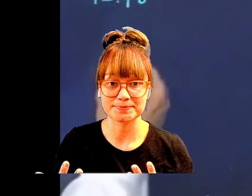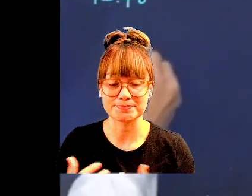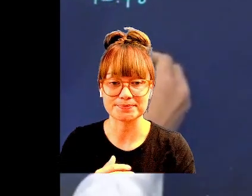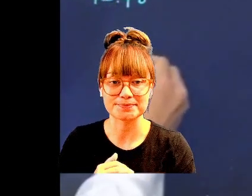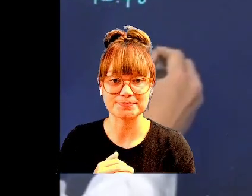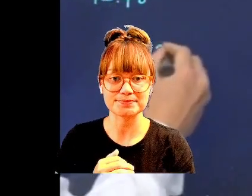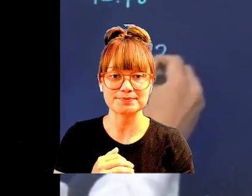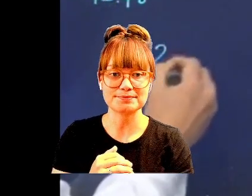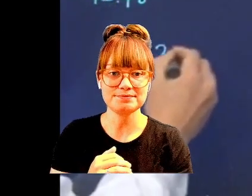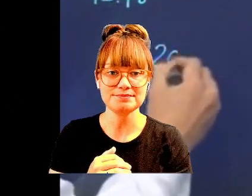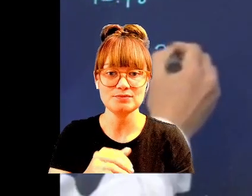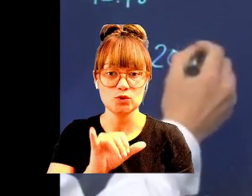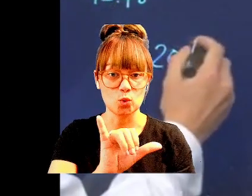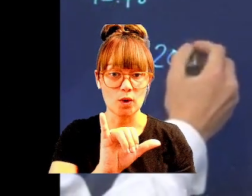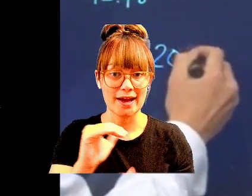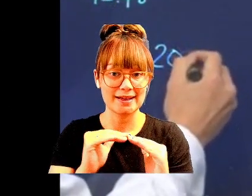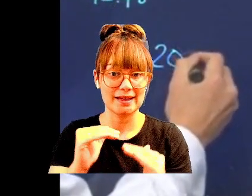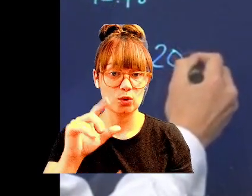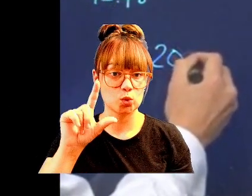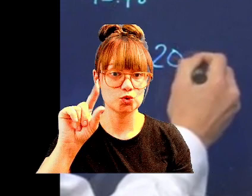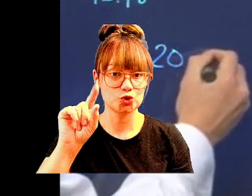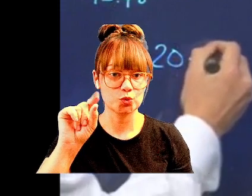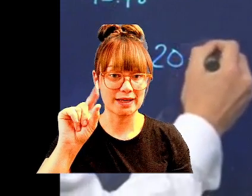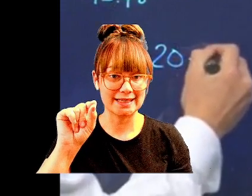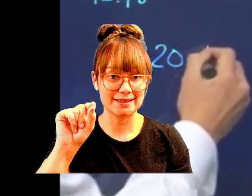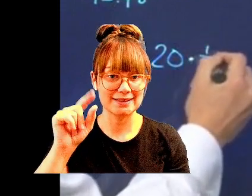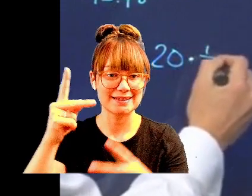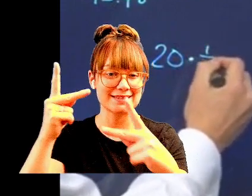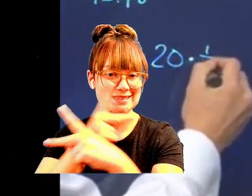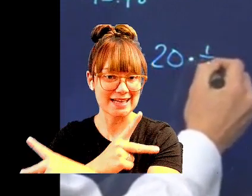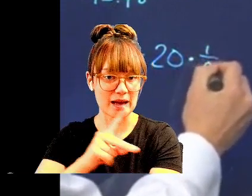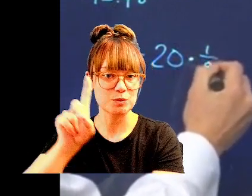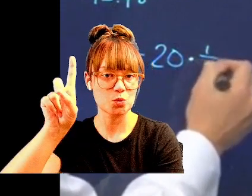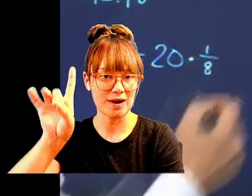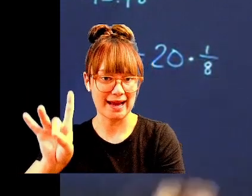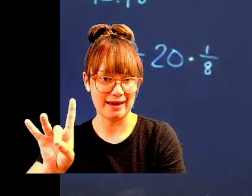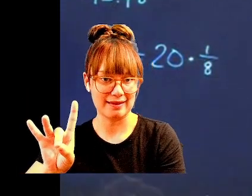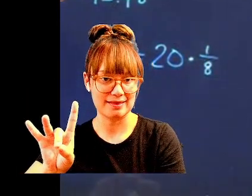end up having y equals 20 times 1/8.